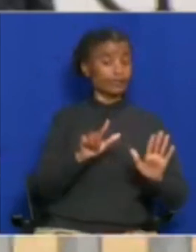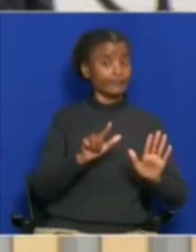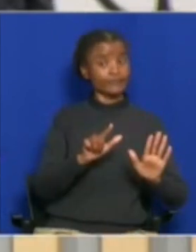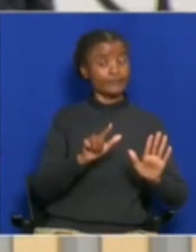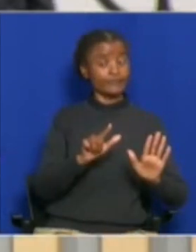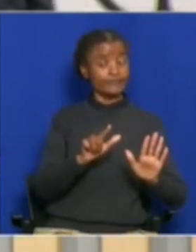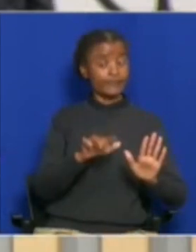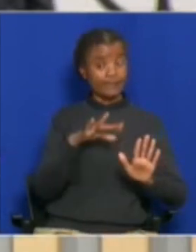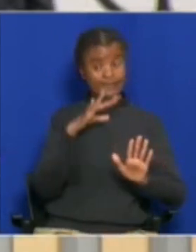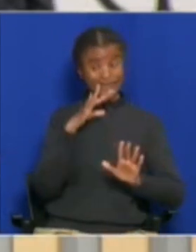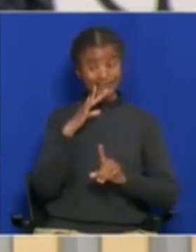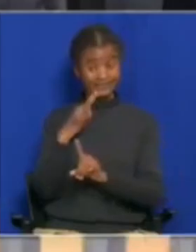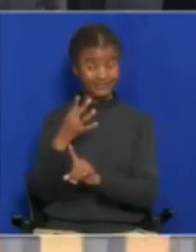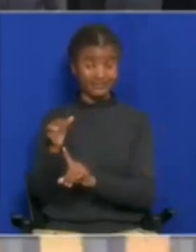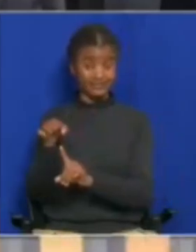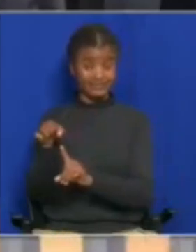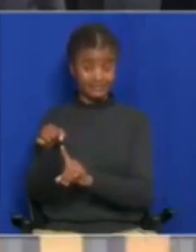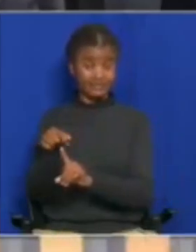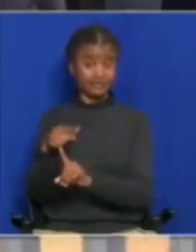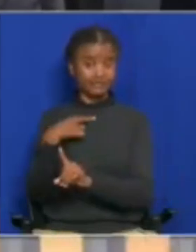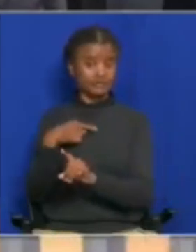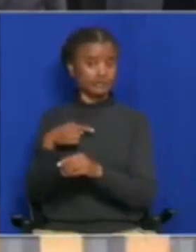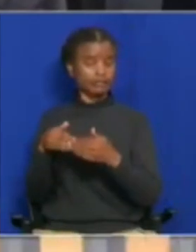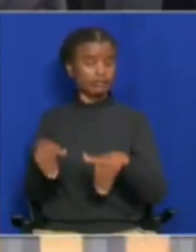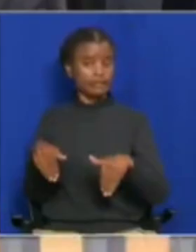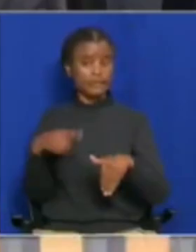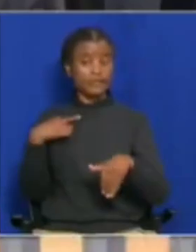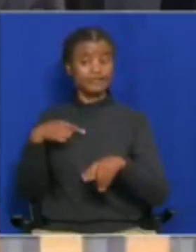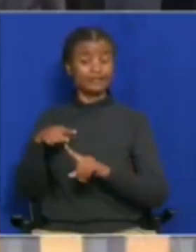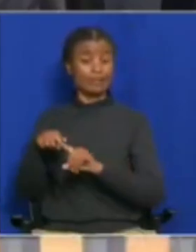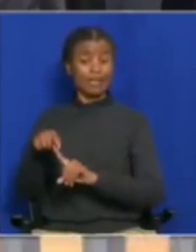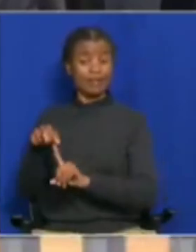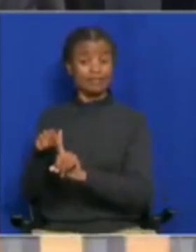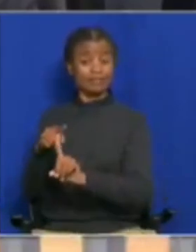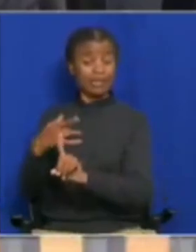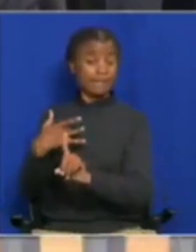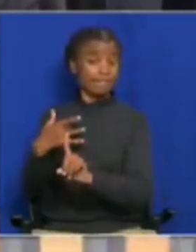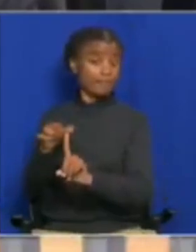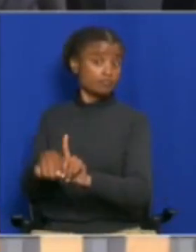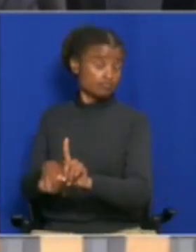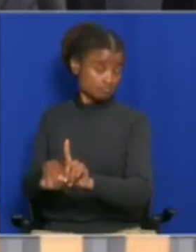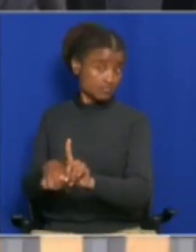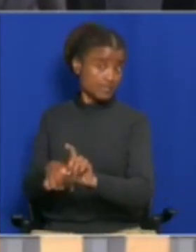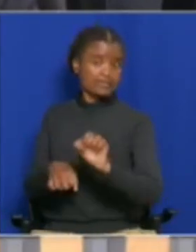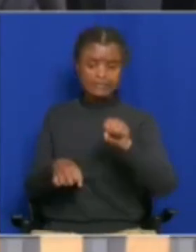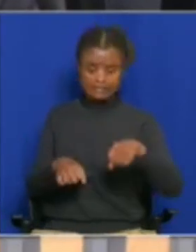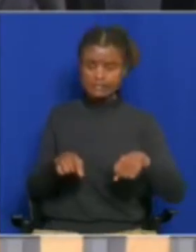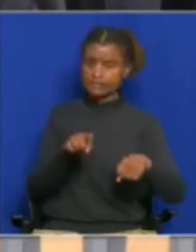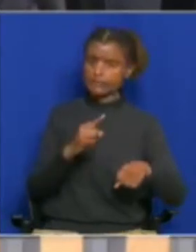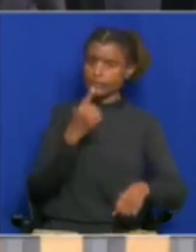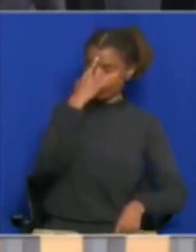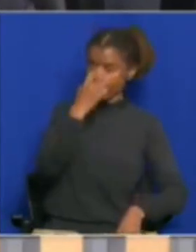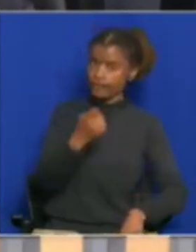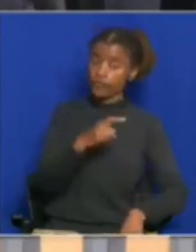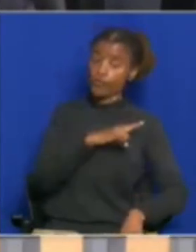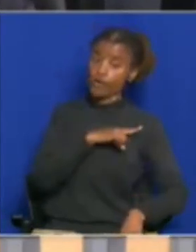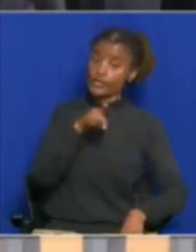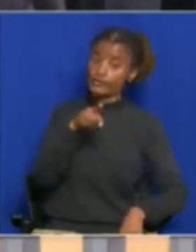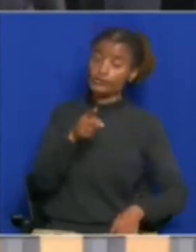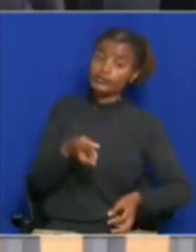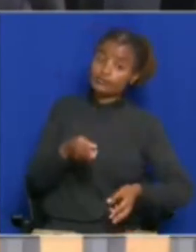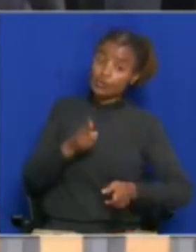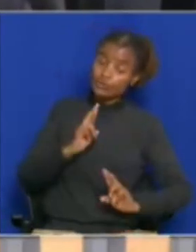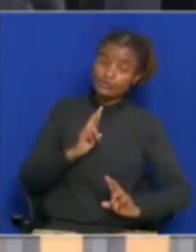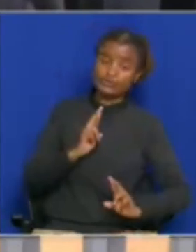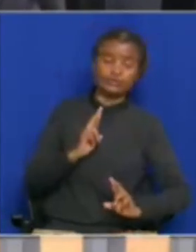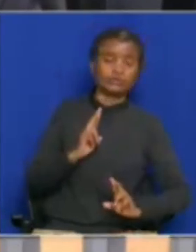it must be. At the time, yes. It must be, because that's what you believed. Hence, your answers on a few